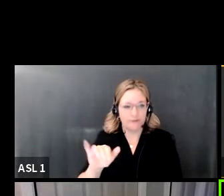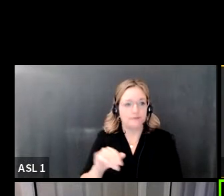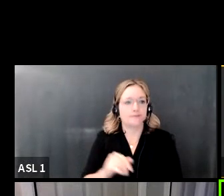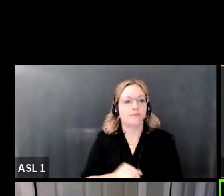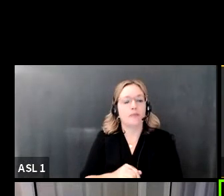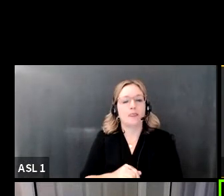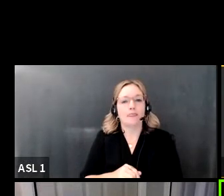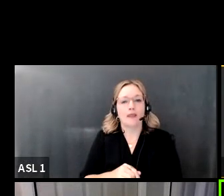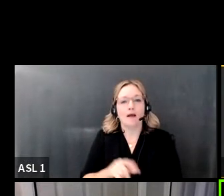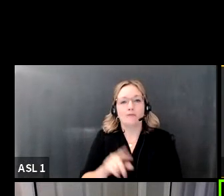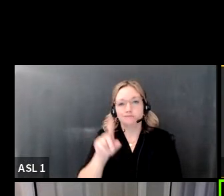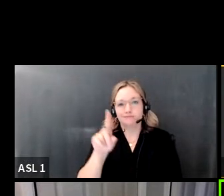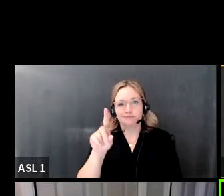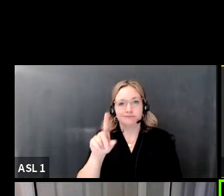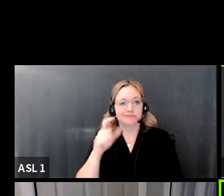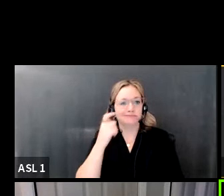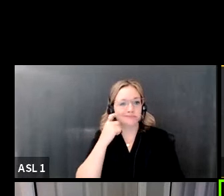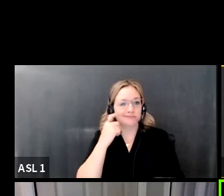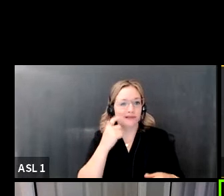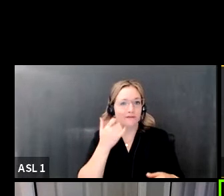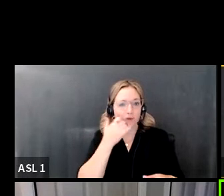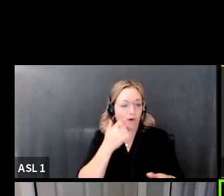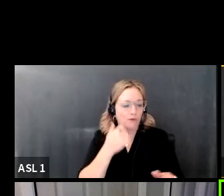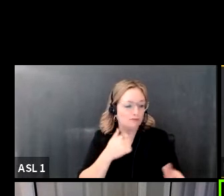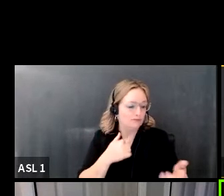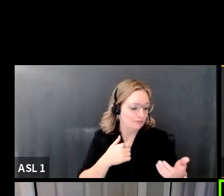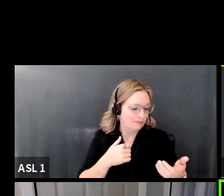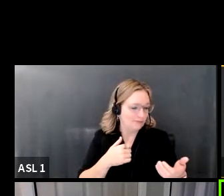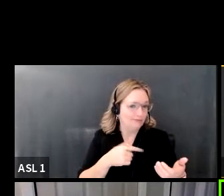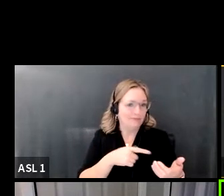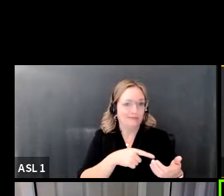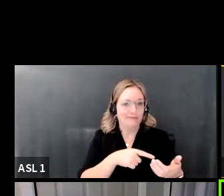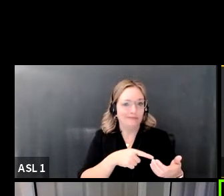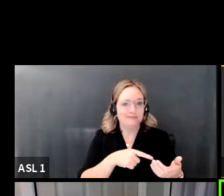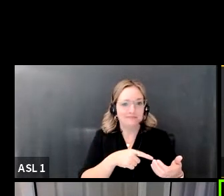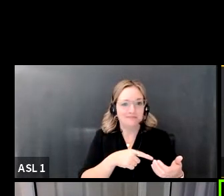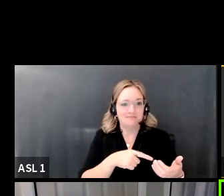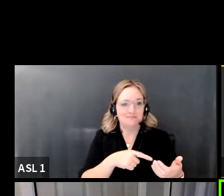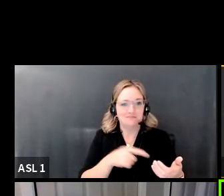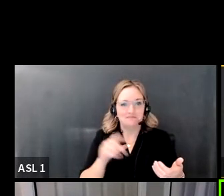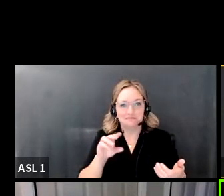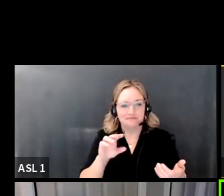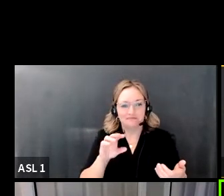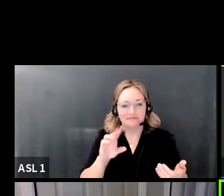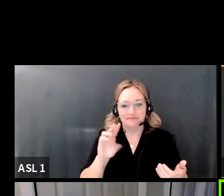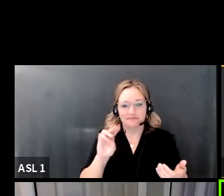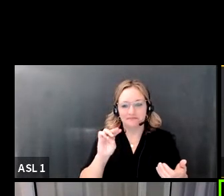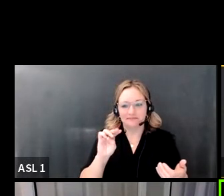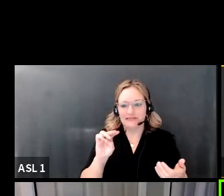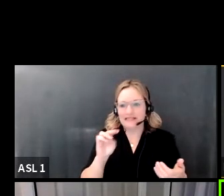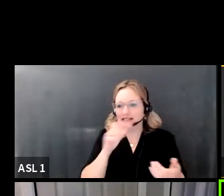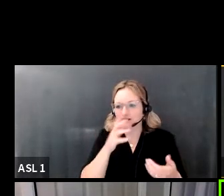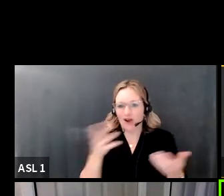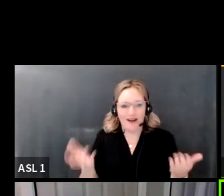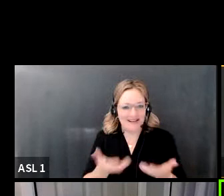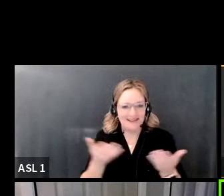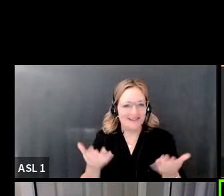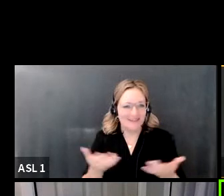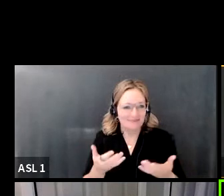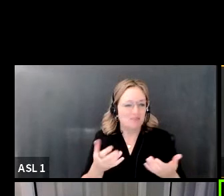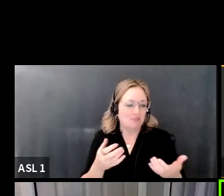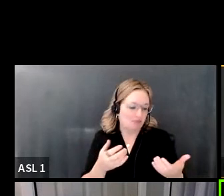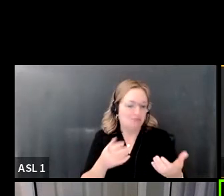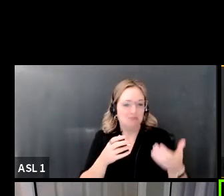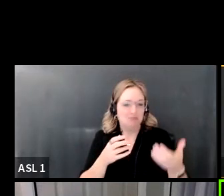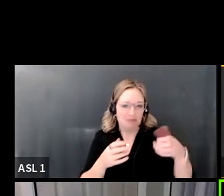of of electronic communications that council flurry doesn't seem to be on line so